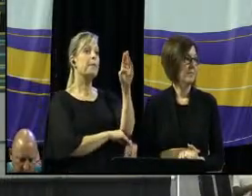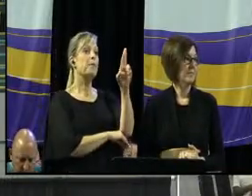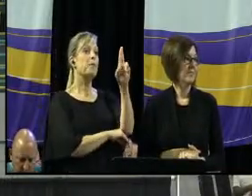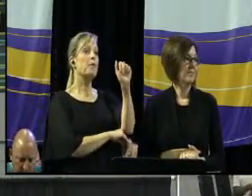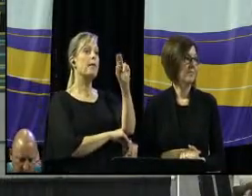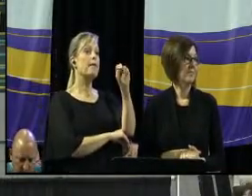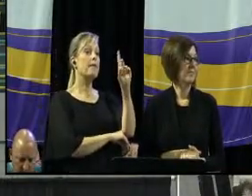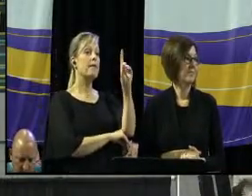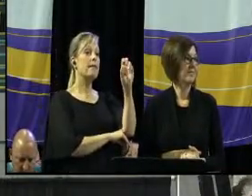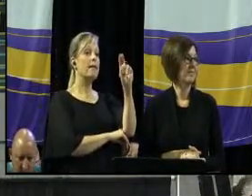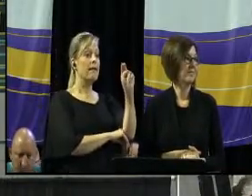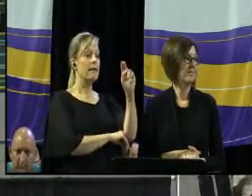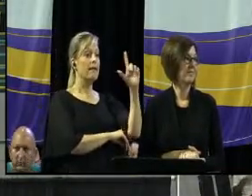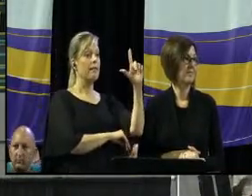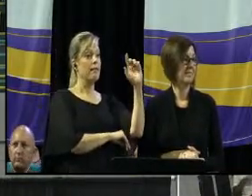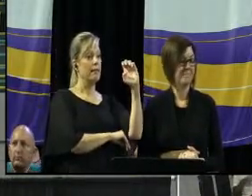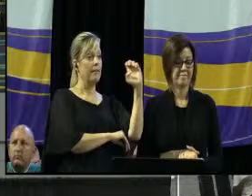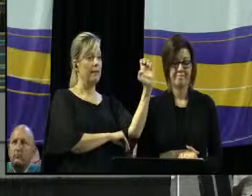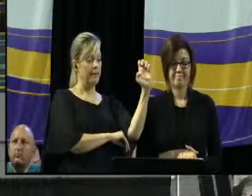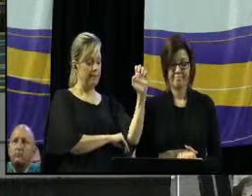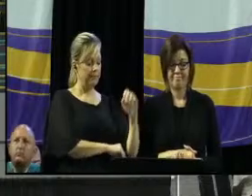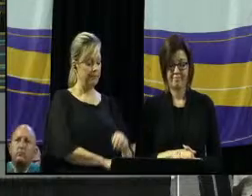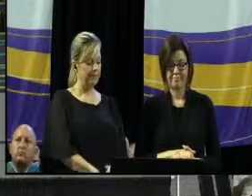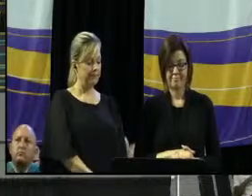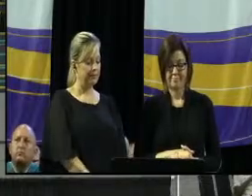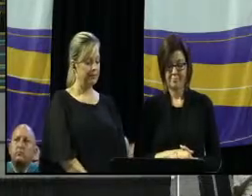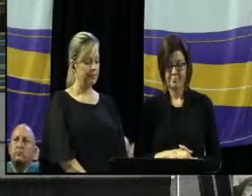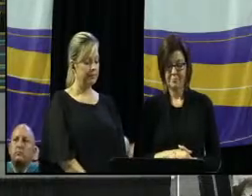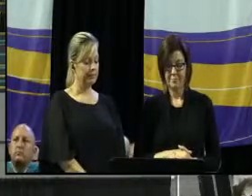Brandon Peter Lee.